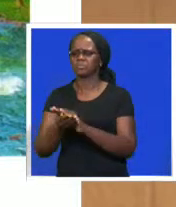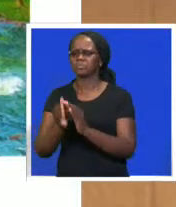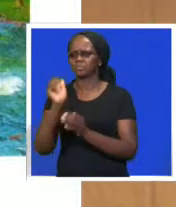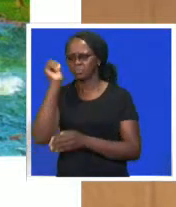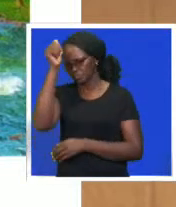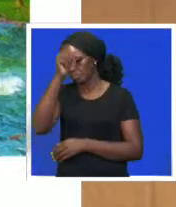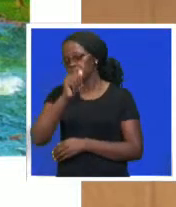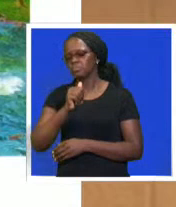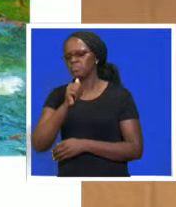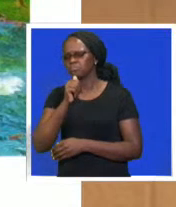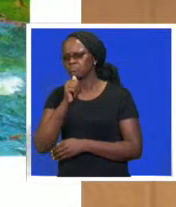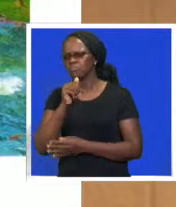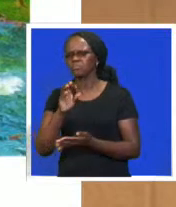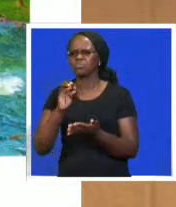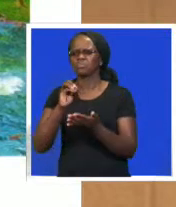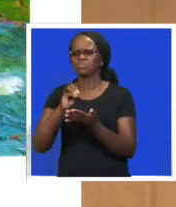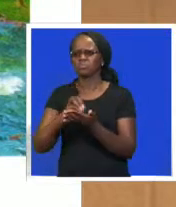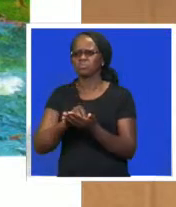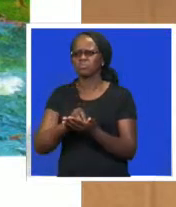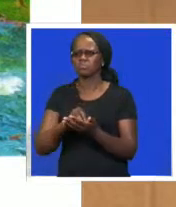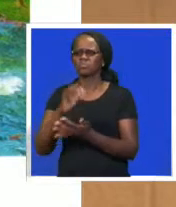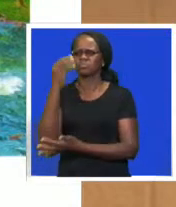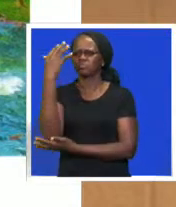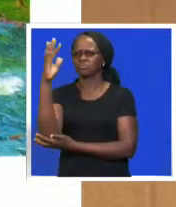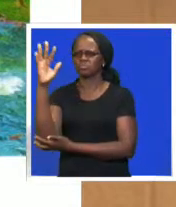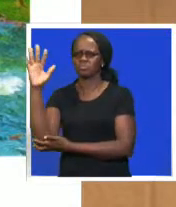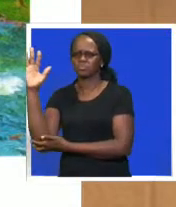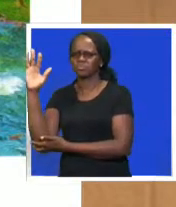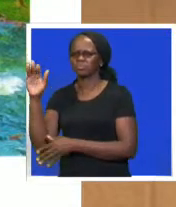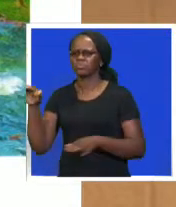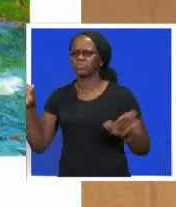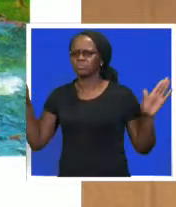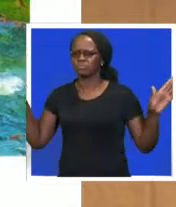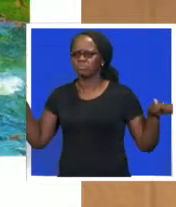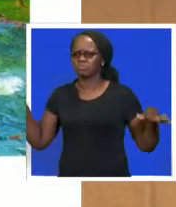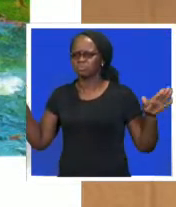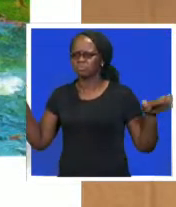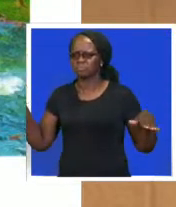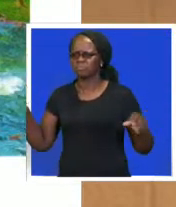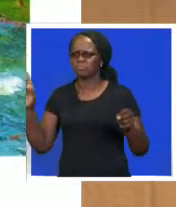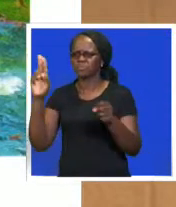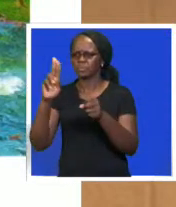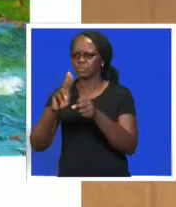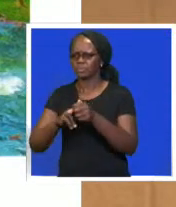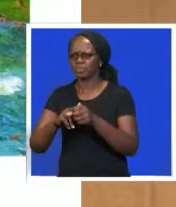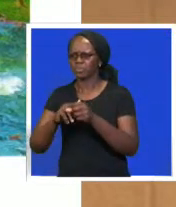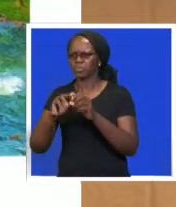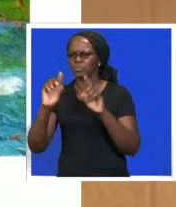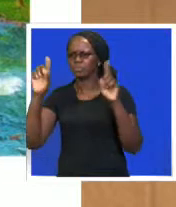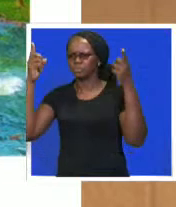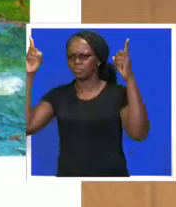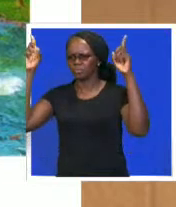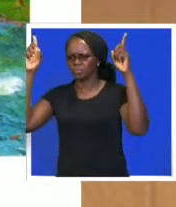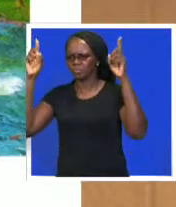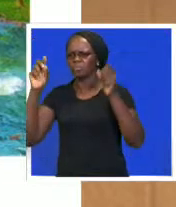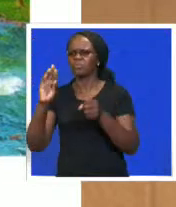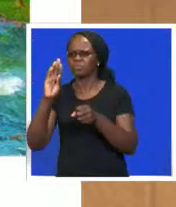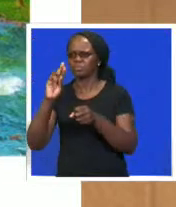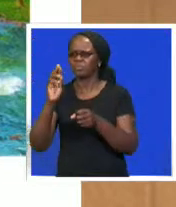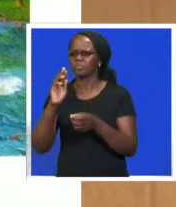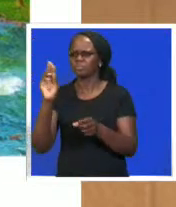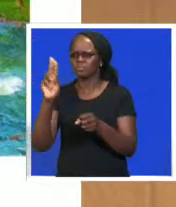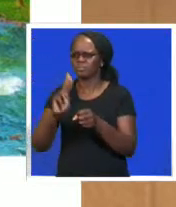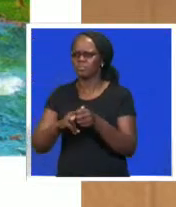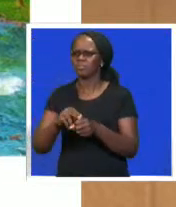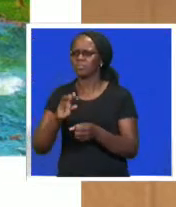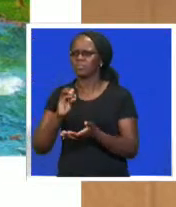bird, there is a deer here, which is a deer. There is a duck here, there is water, and